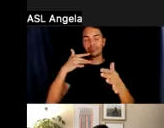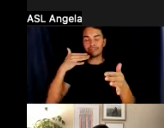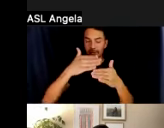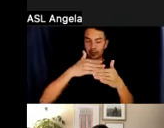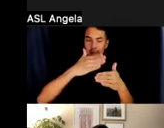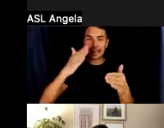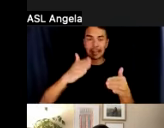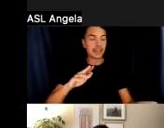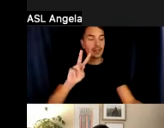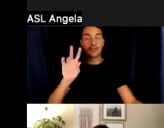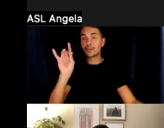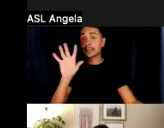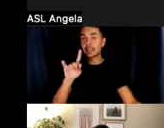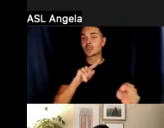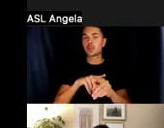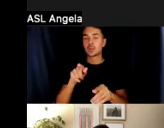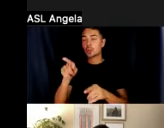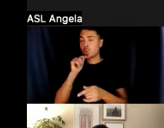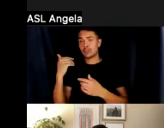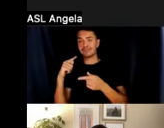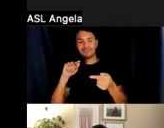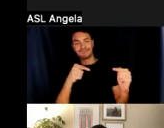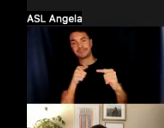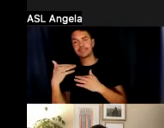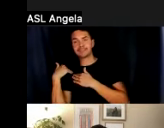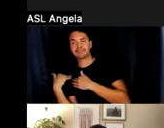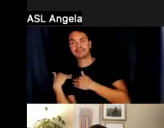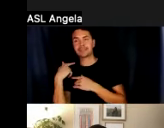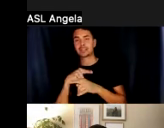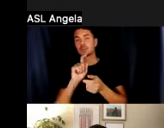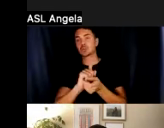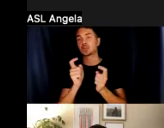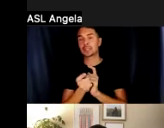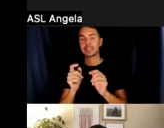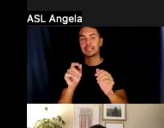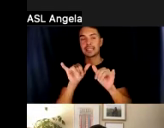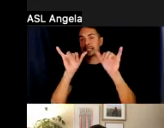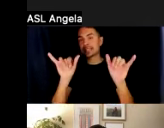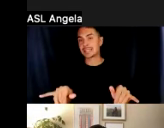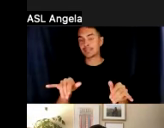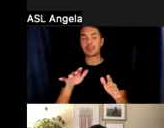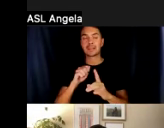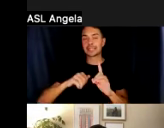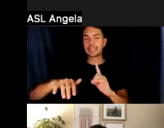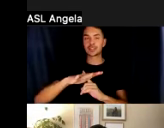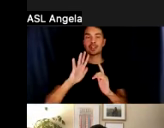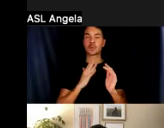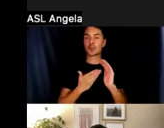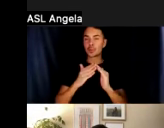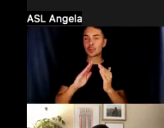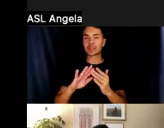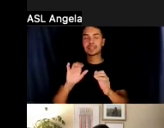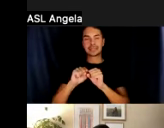violence, to hold perpetrators accountable, and to change the conditions in our communities and in our